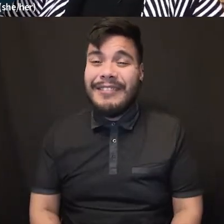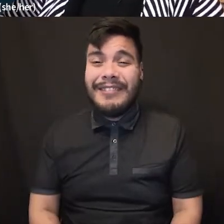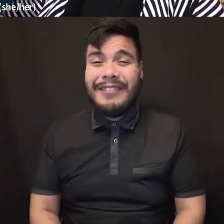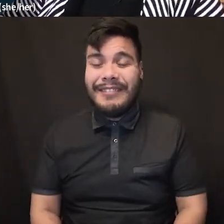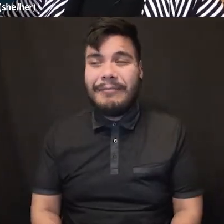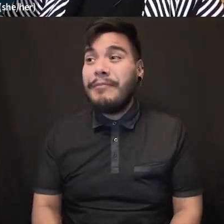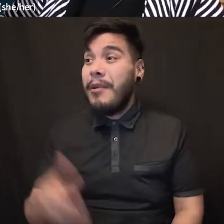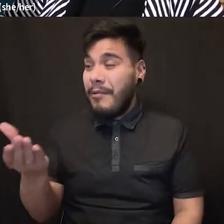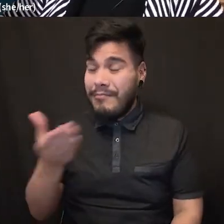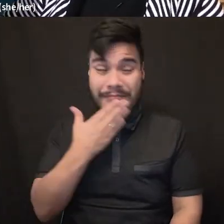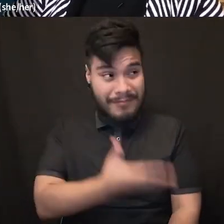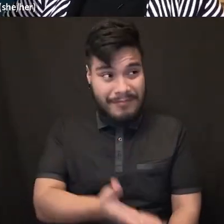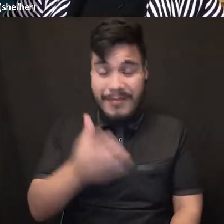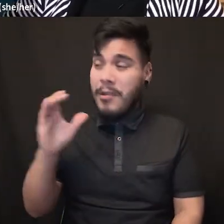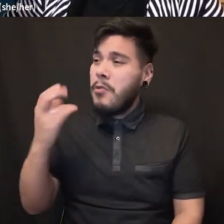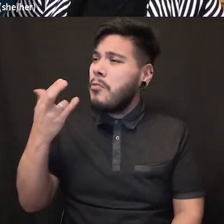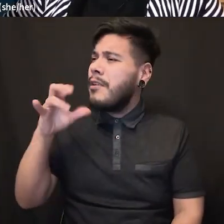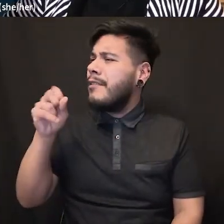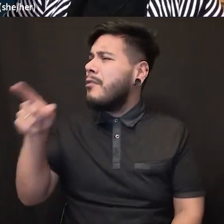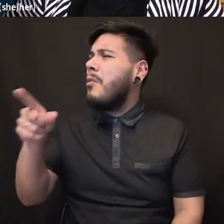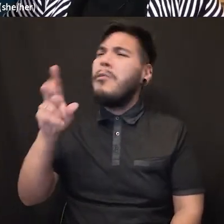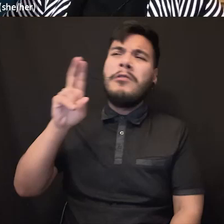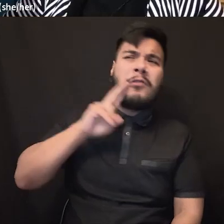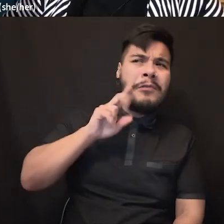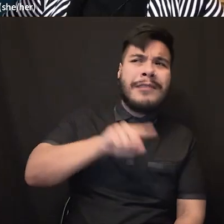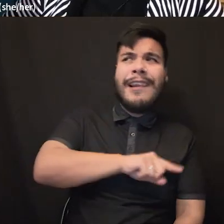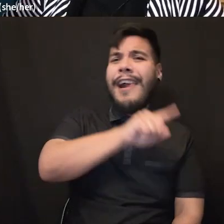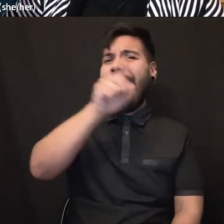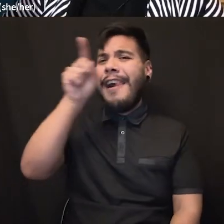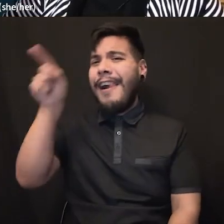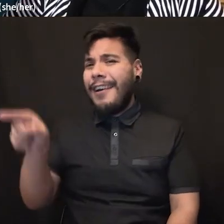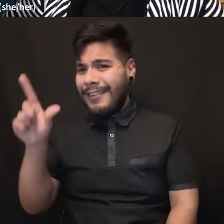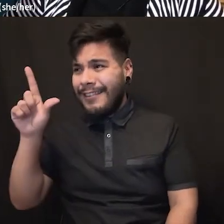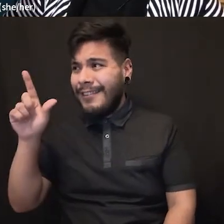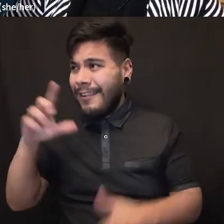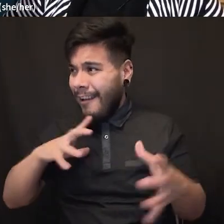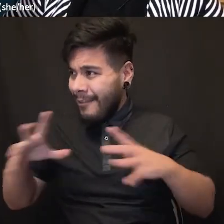Thanks. Chris, what was your road from Houston to Hollywood?